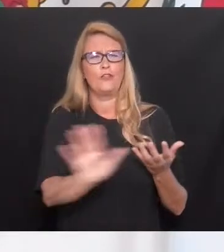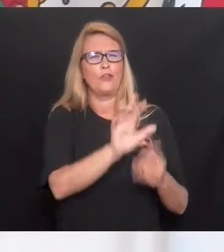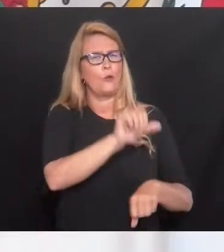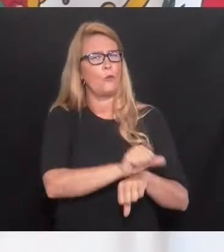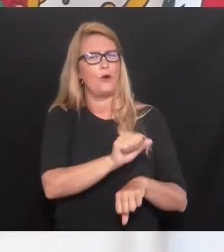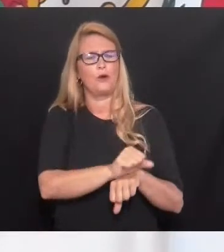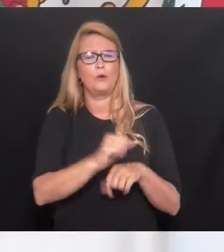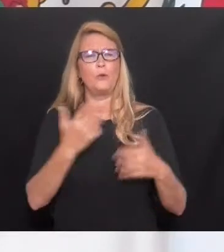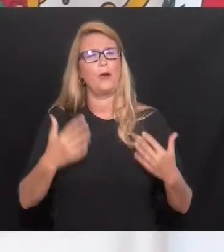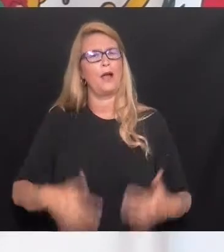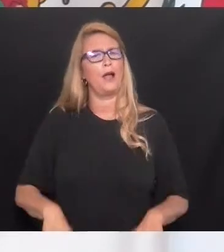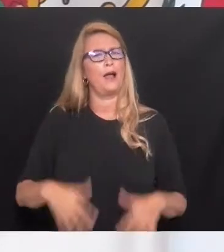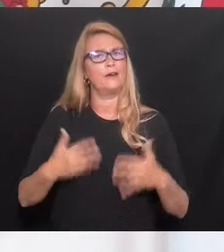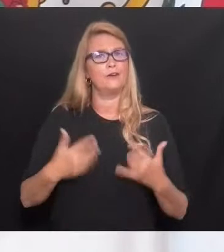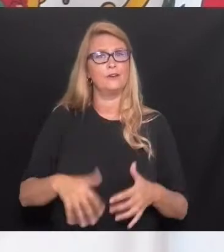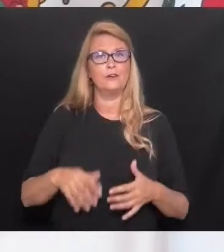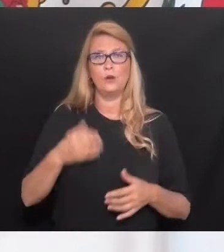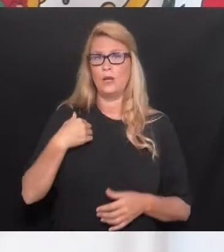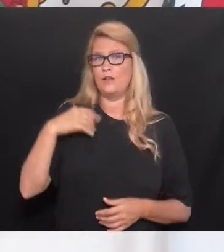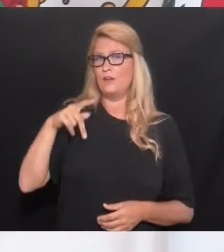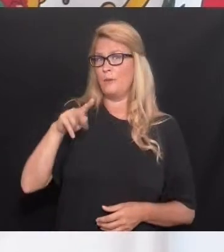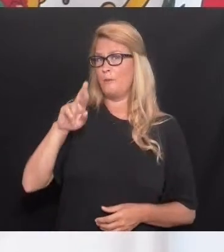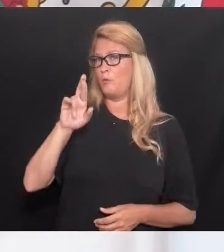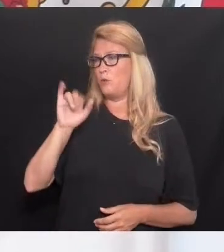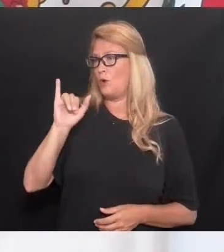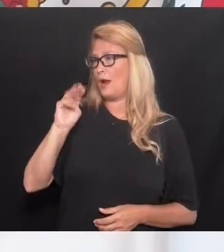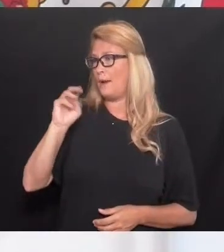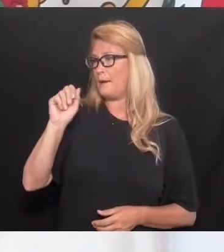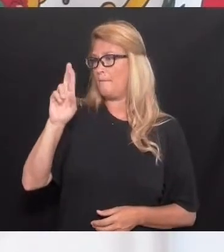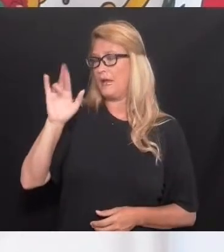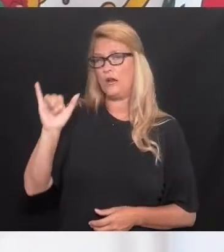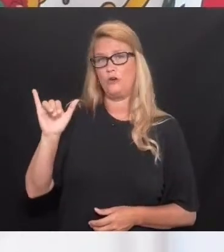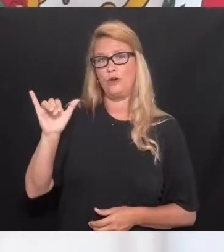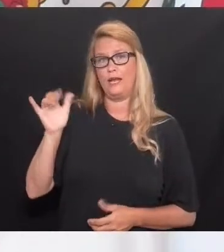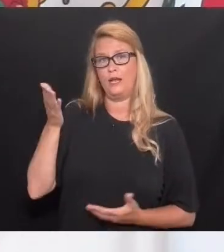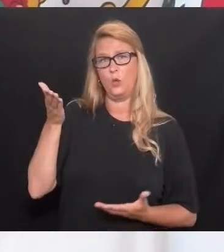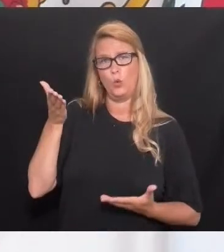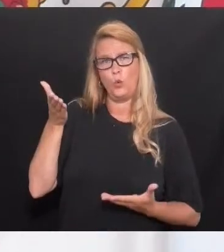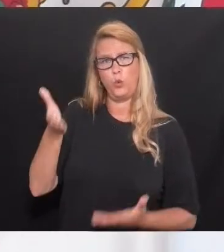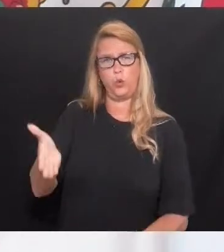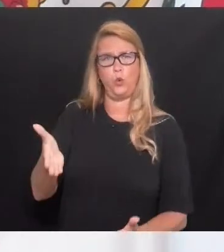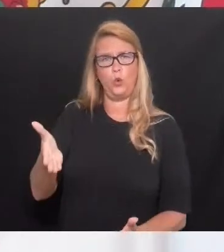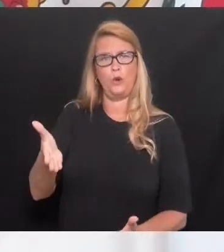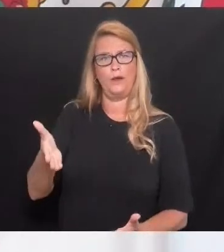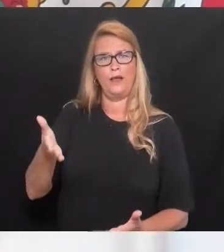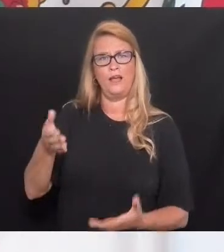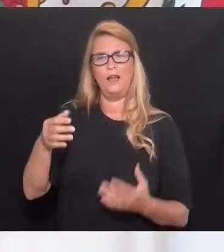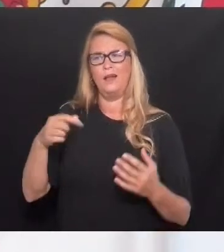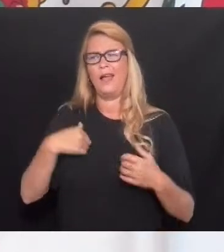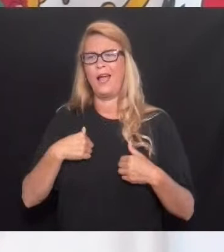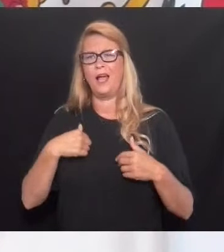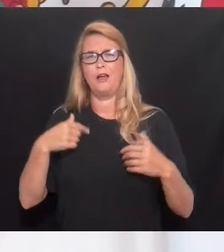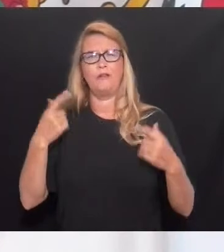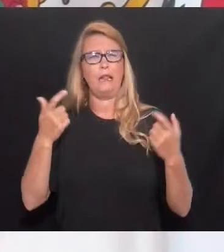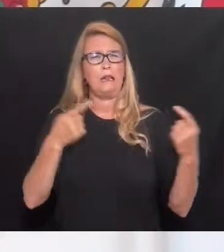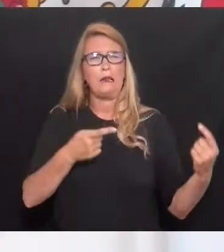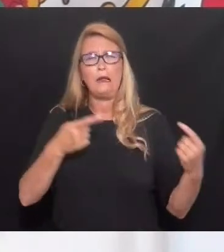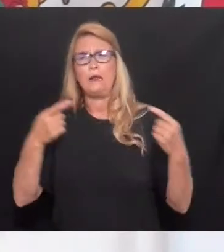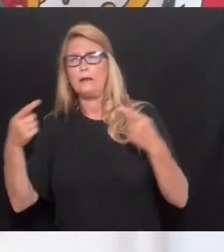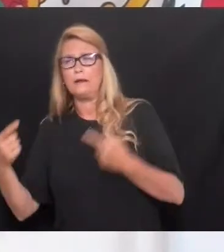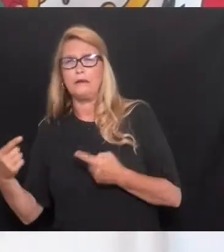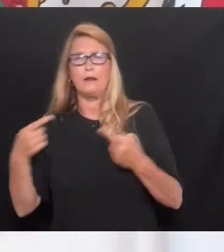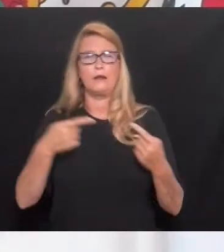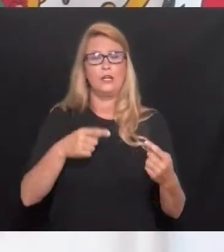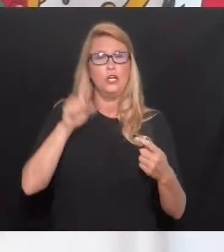mean, we had a primary right in the thrust of all this controversy and everything wheeling around. You know, should you